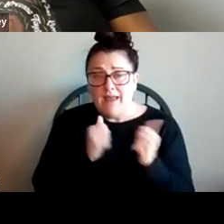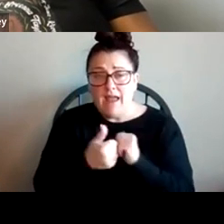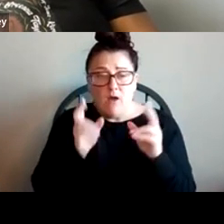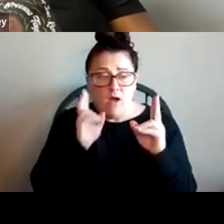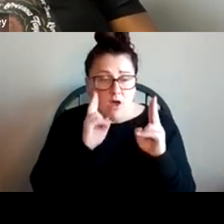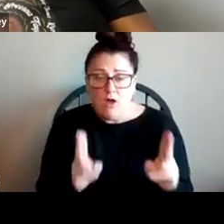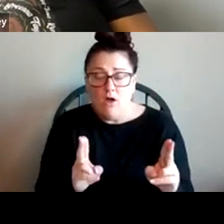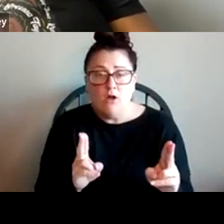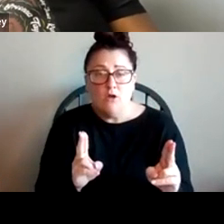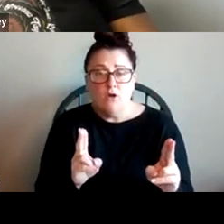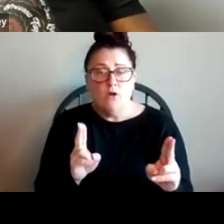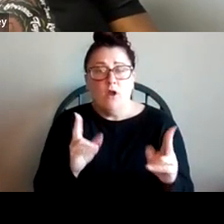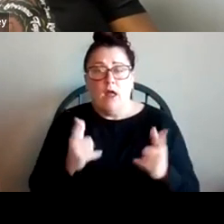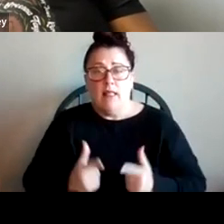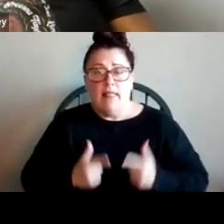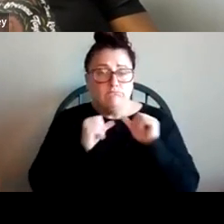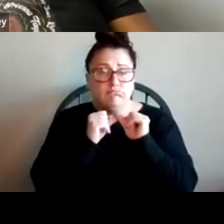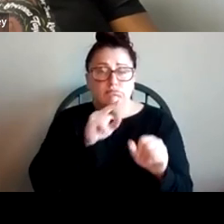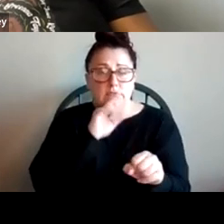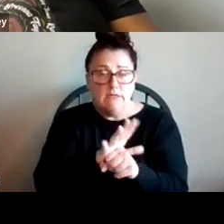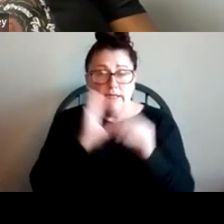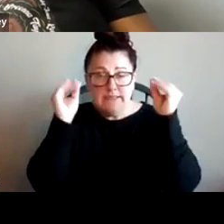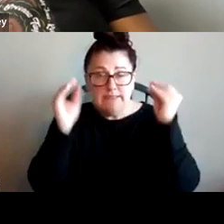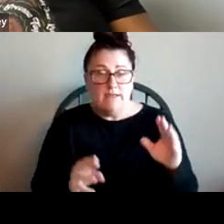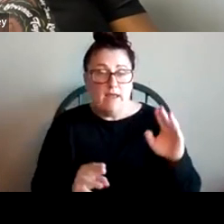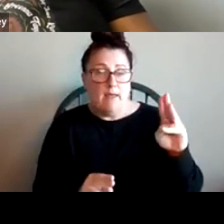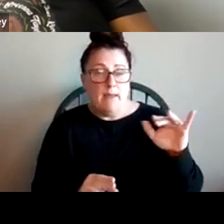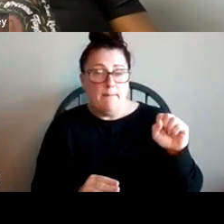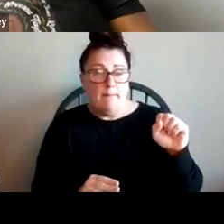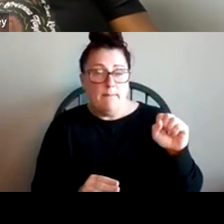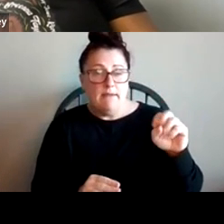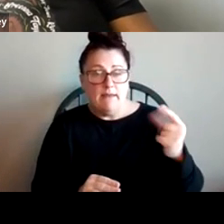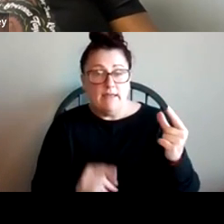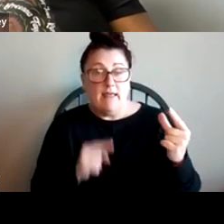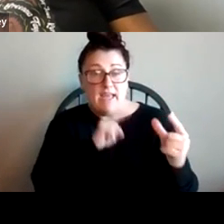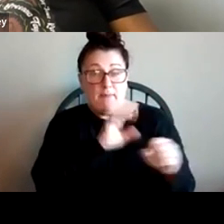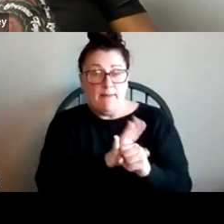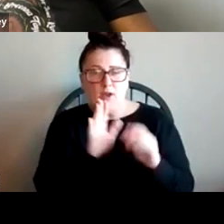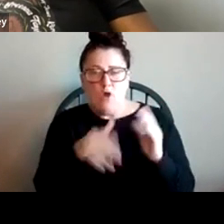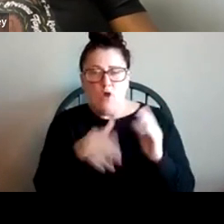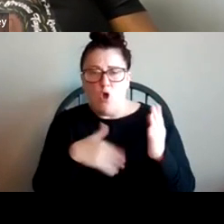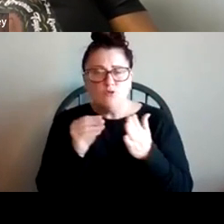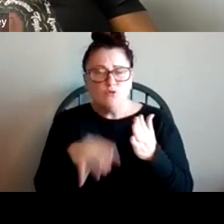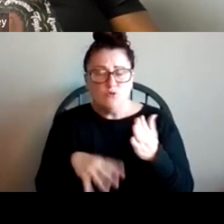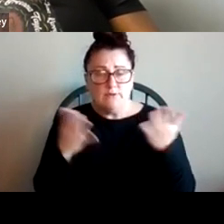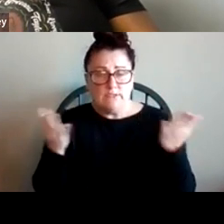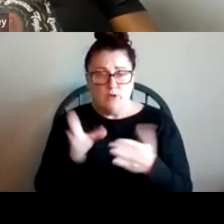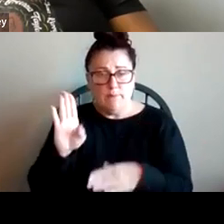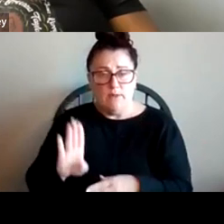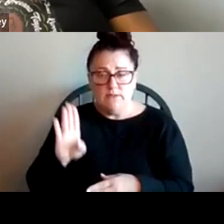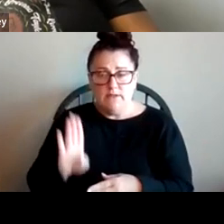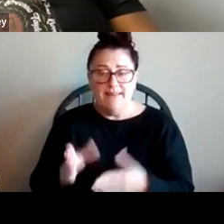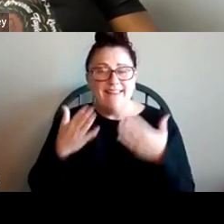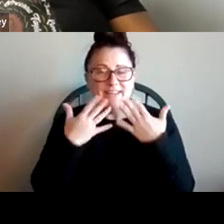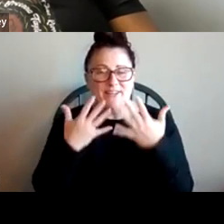the lifelong dedication of teachers like Ms. Manning, who are committed to all students in this city?